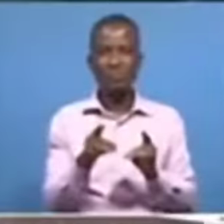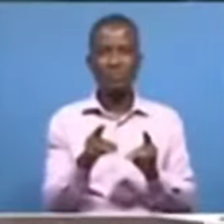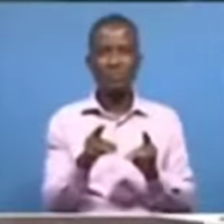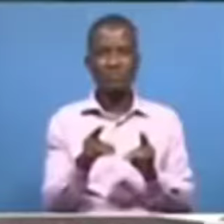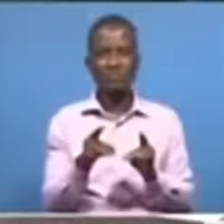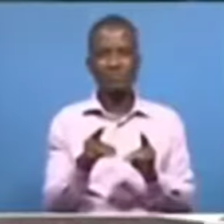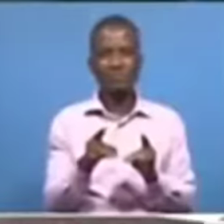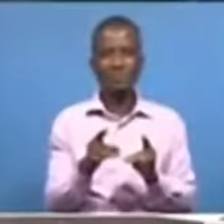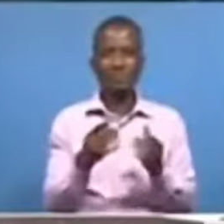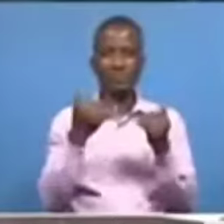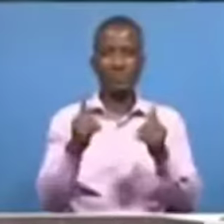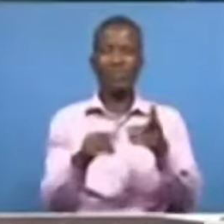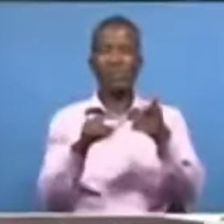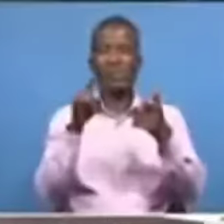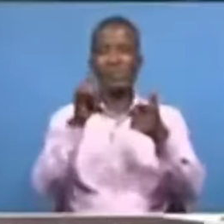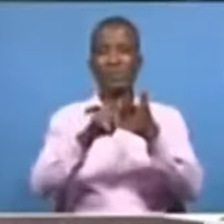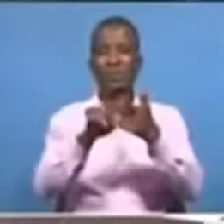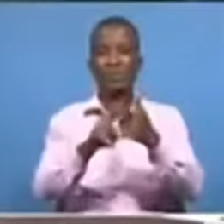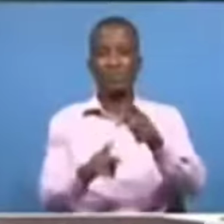passes. Then secondly,